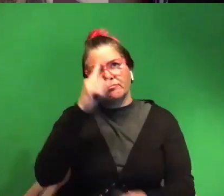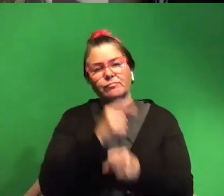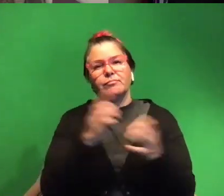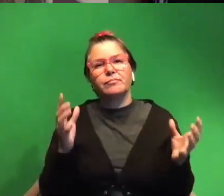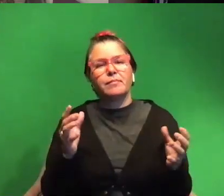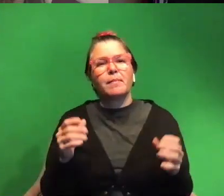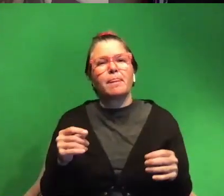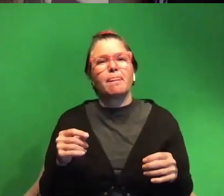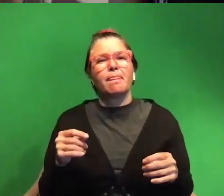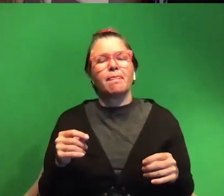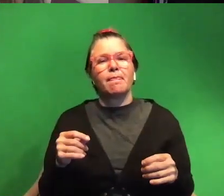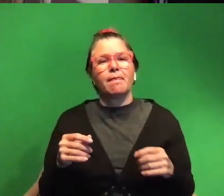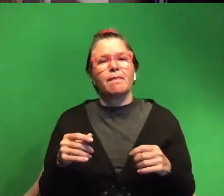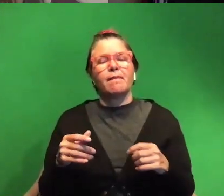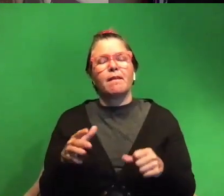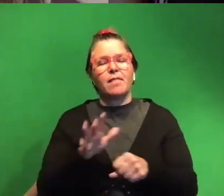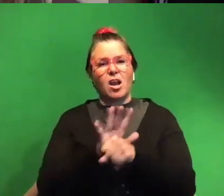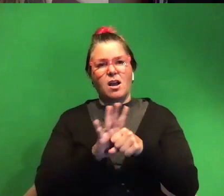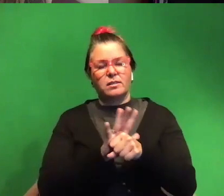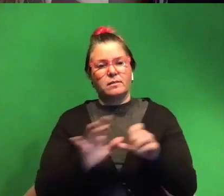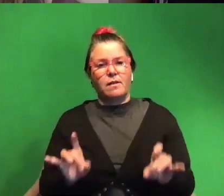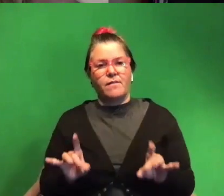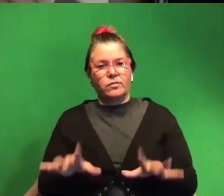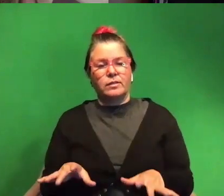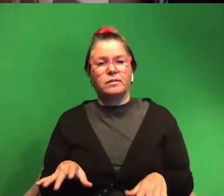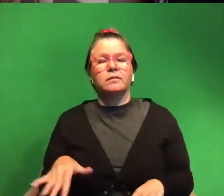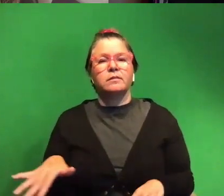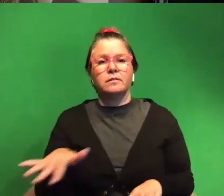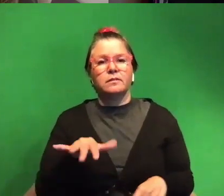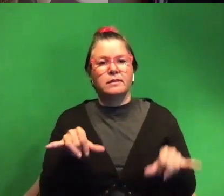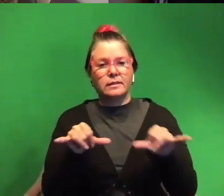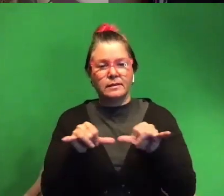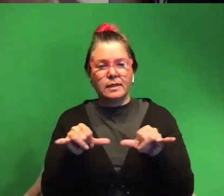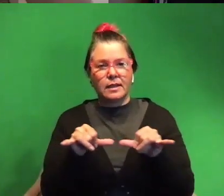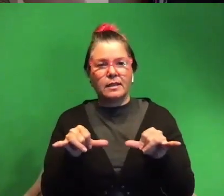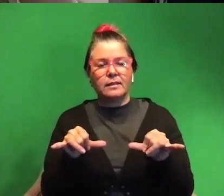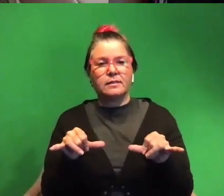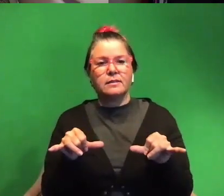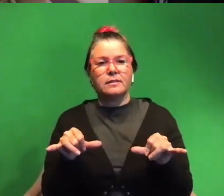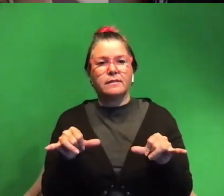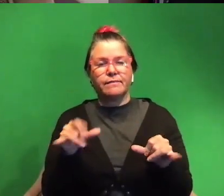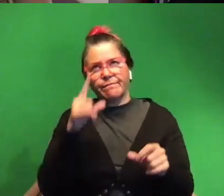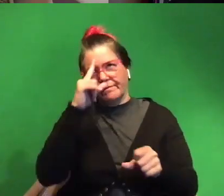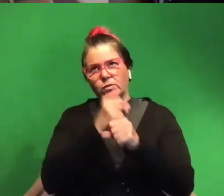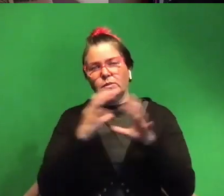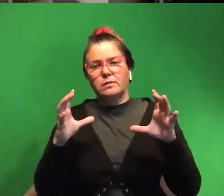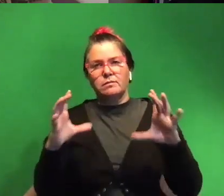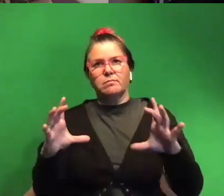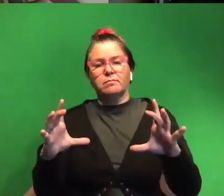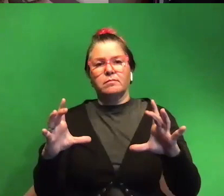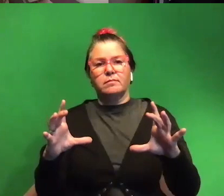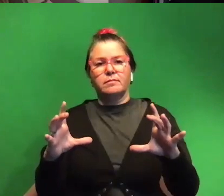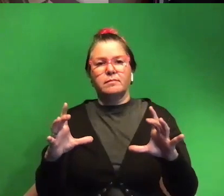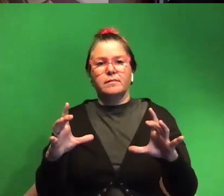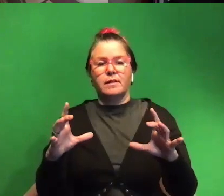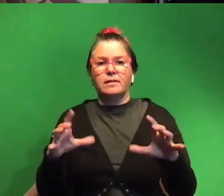the country, the continent of Australia, you think about the size of that, it does take up, visually, you think it does take up a significant